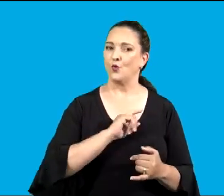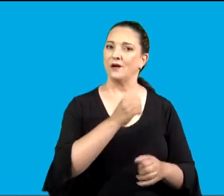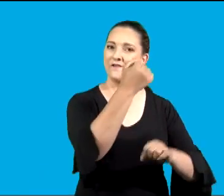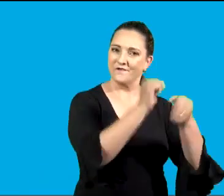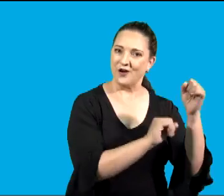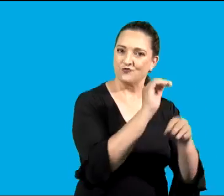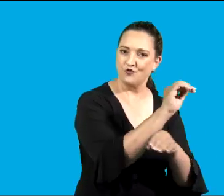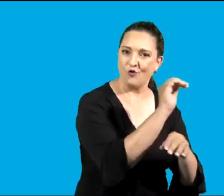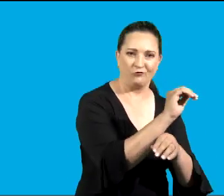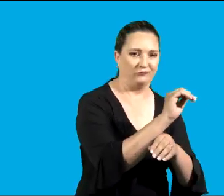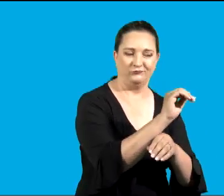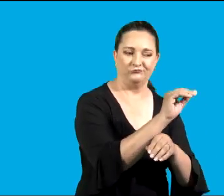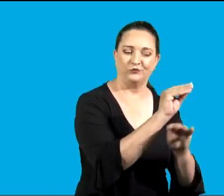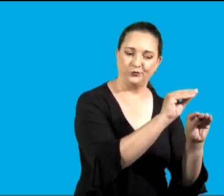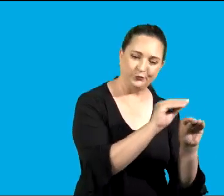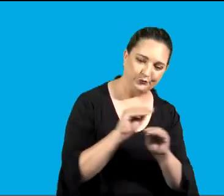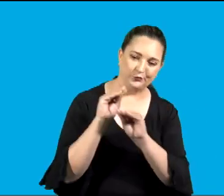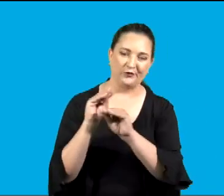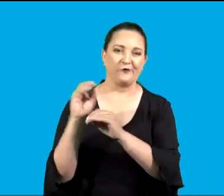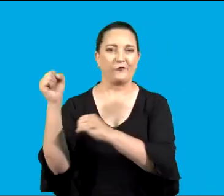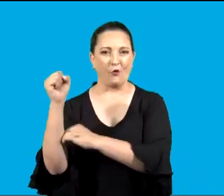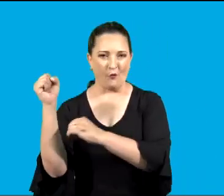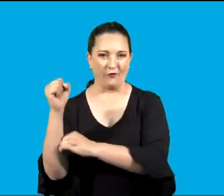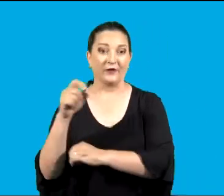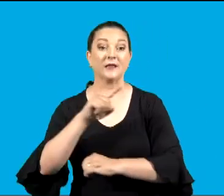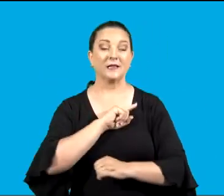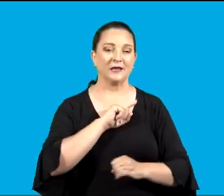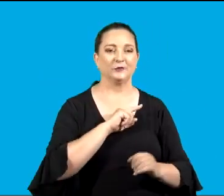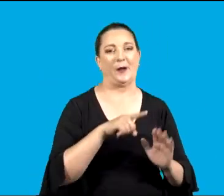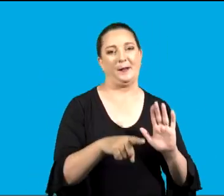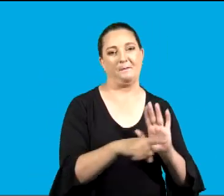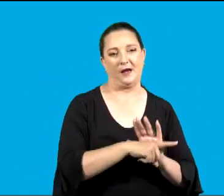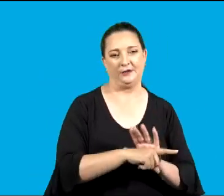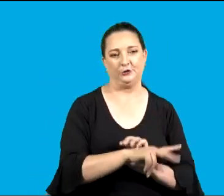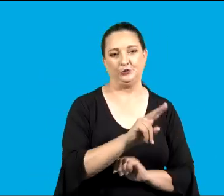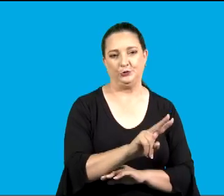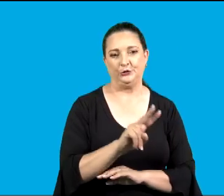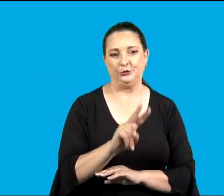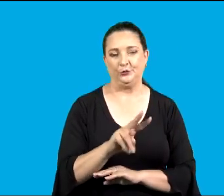factory. So I'll come and subtract it, minus